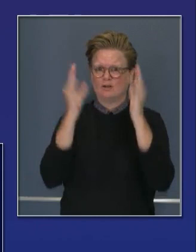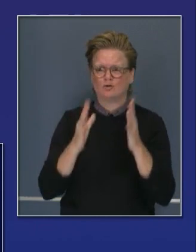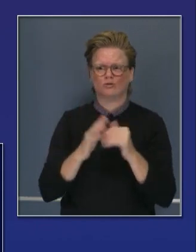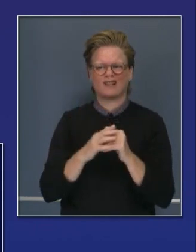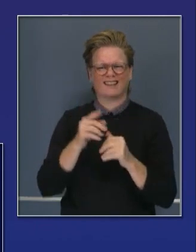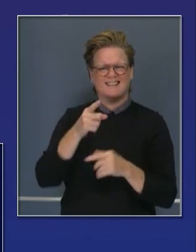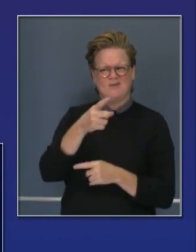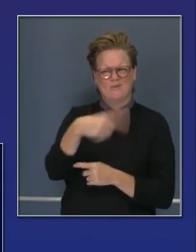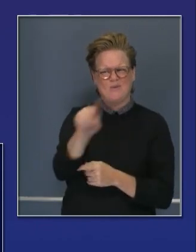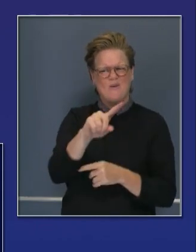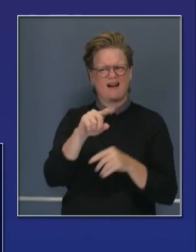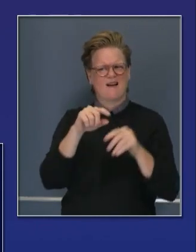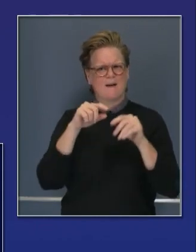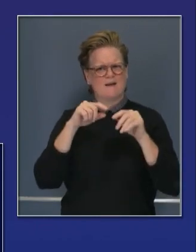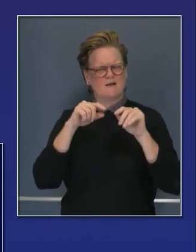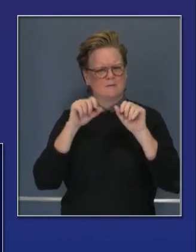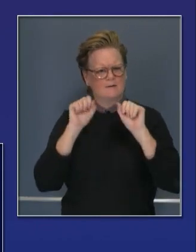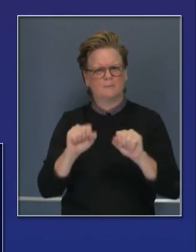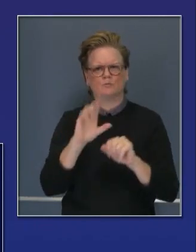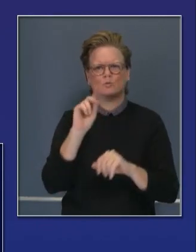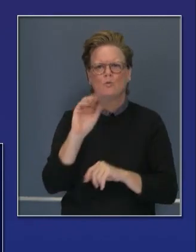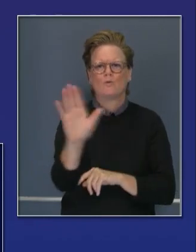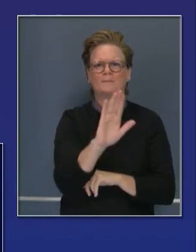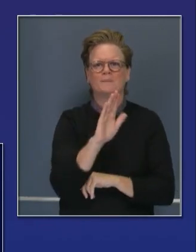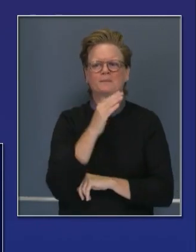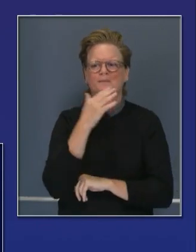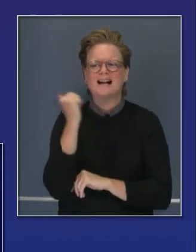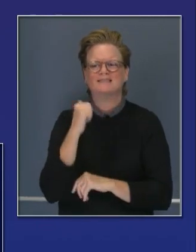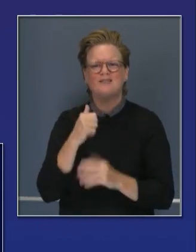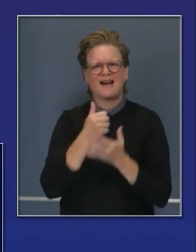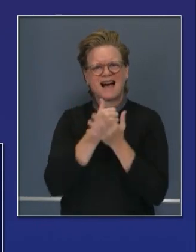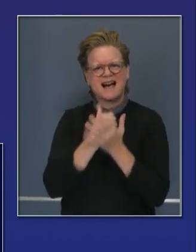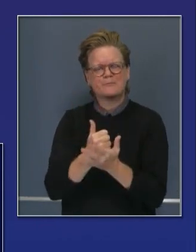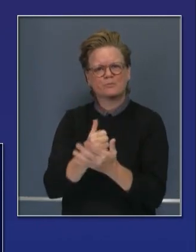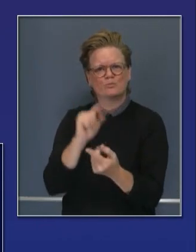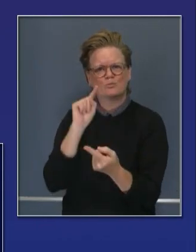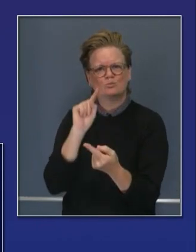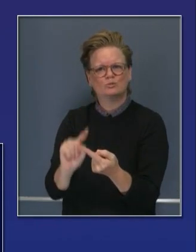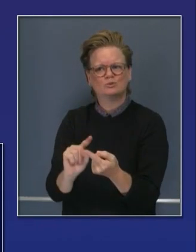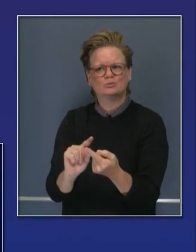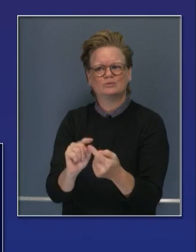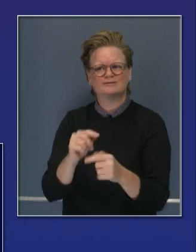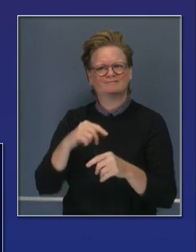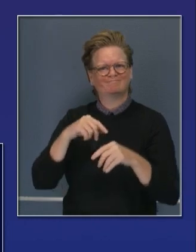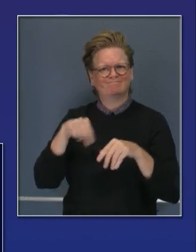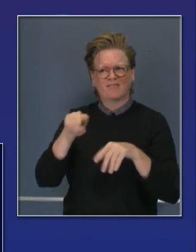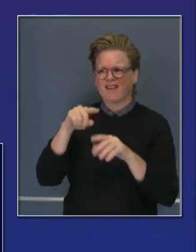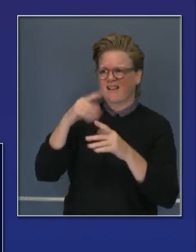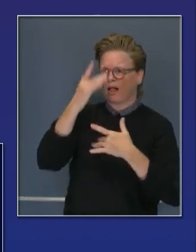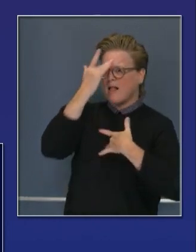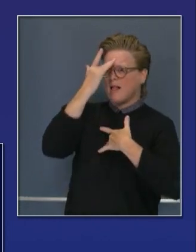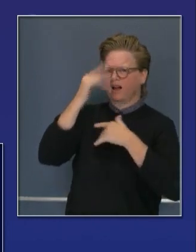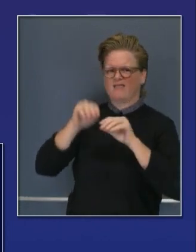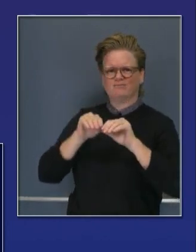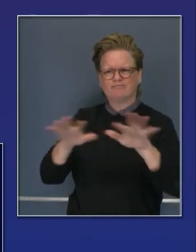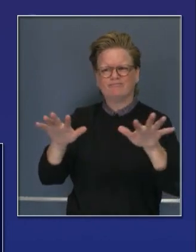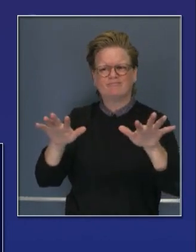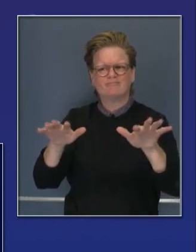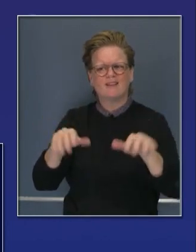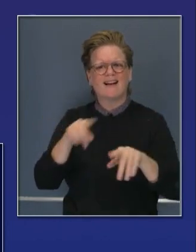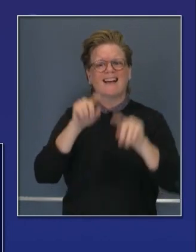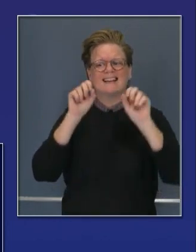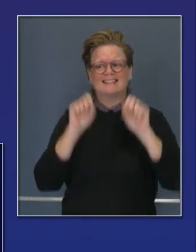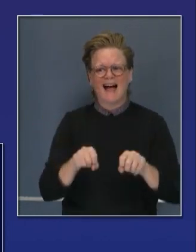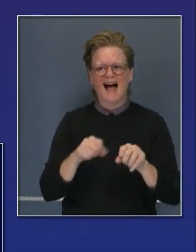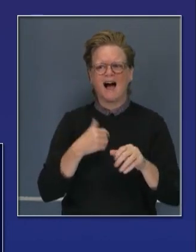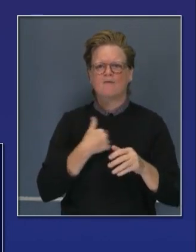everything we can to lower the case rates, to lower the positivity rates. We do that. We start moving, but